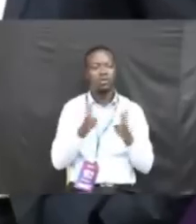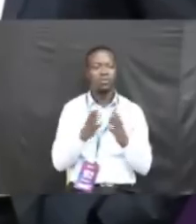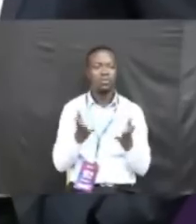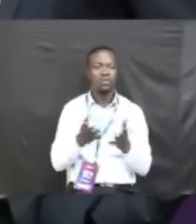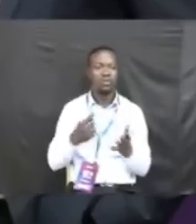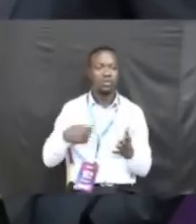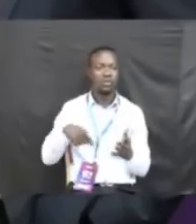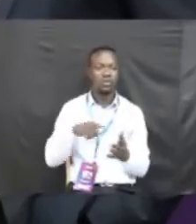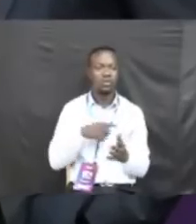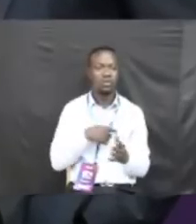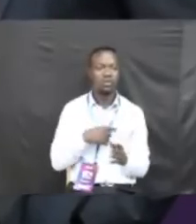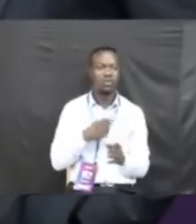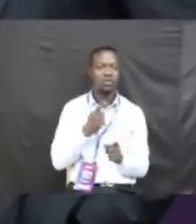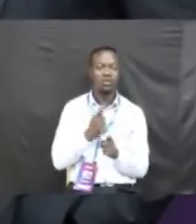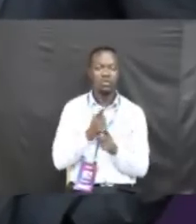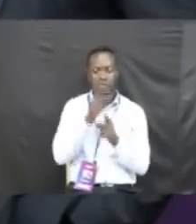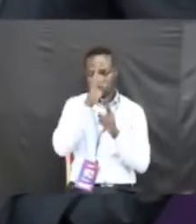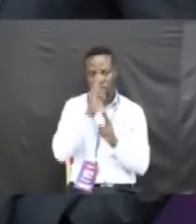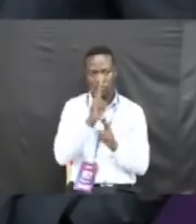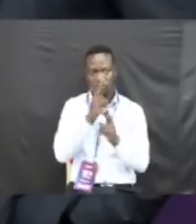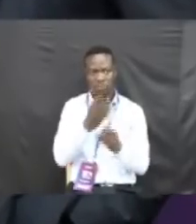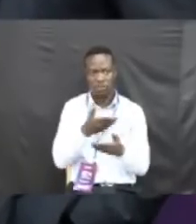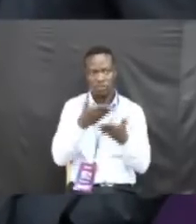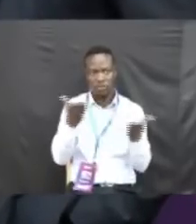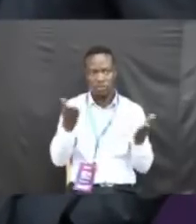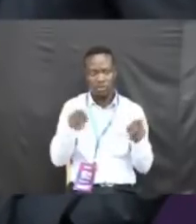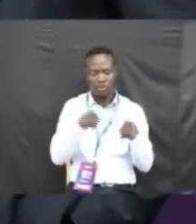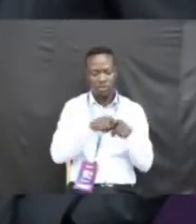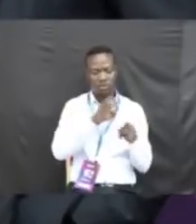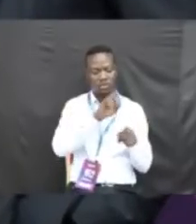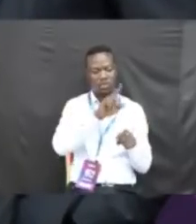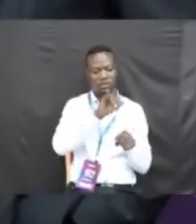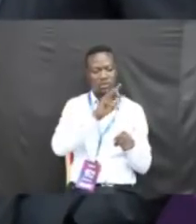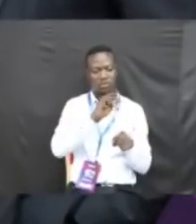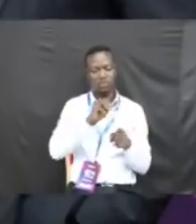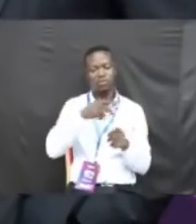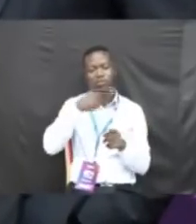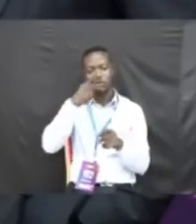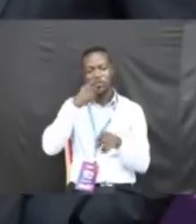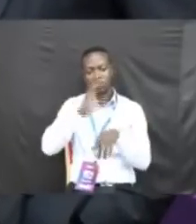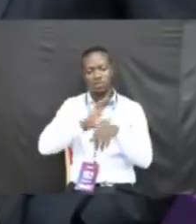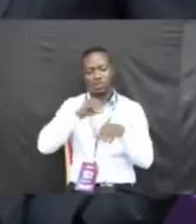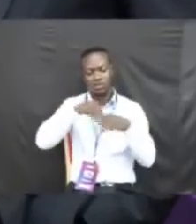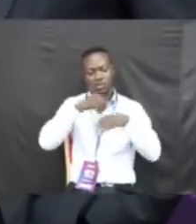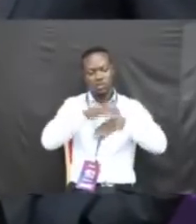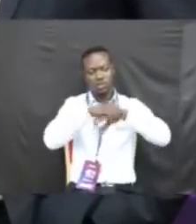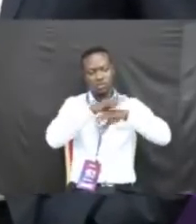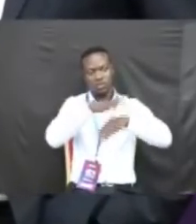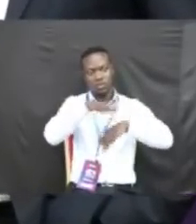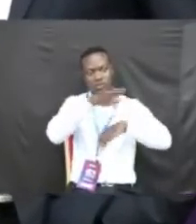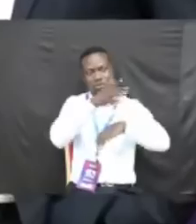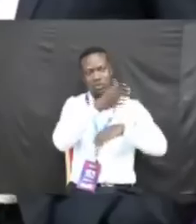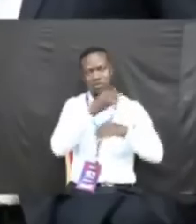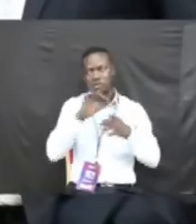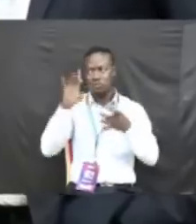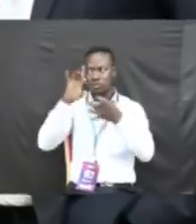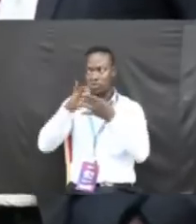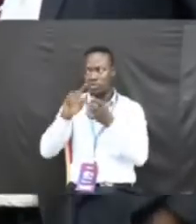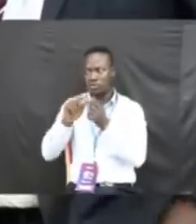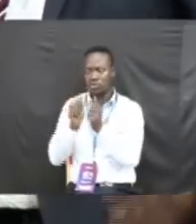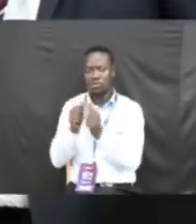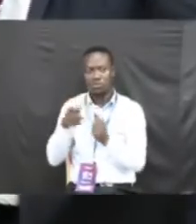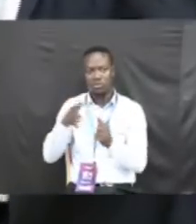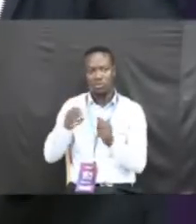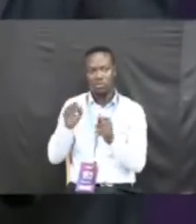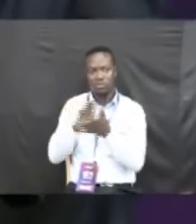We count it an honor uh as Elim Pentecostal Church in the United Kingdom to partner with you as a